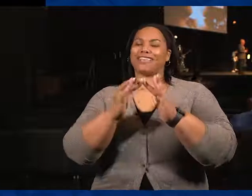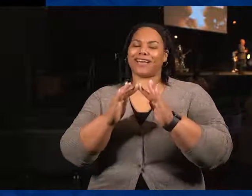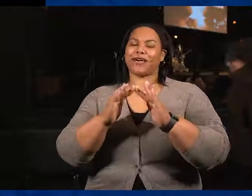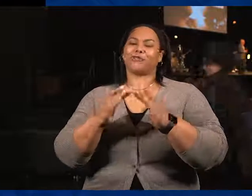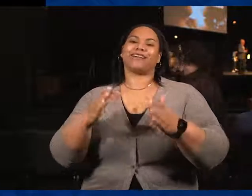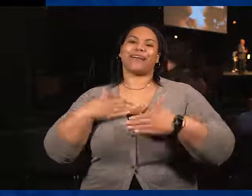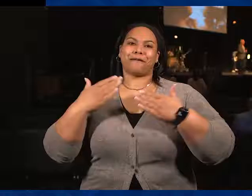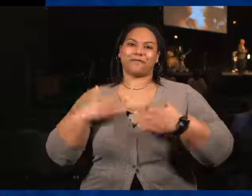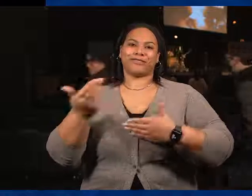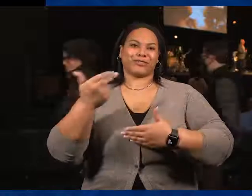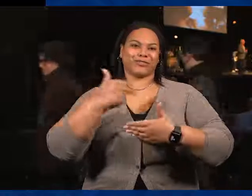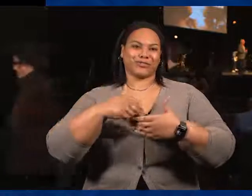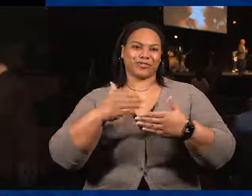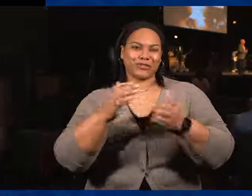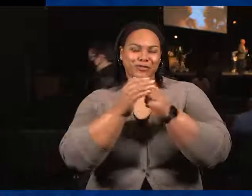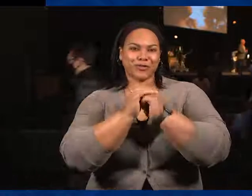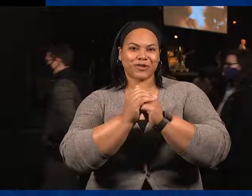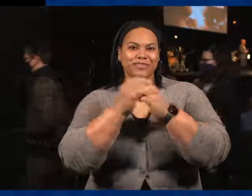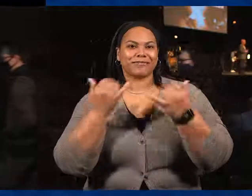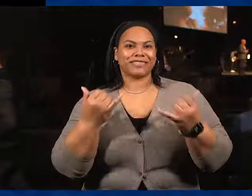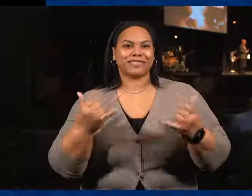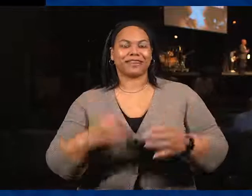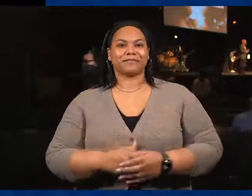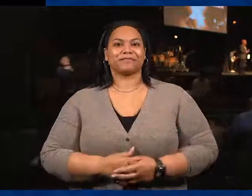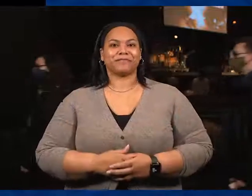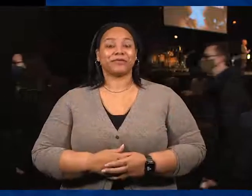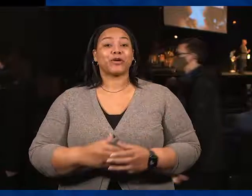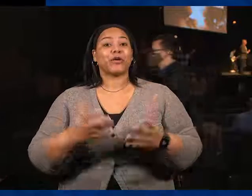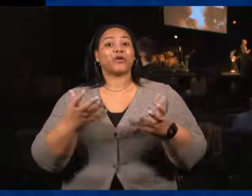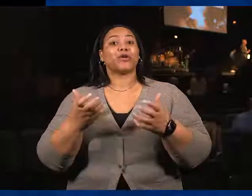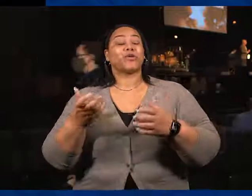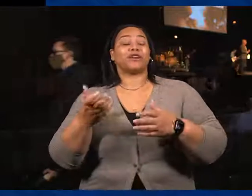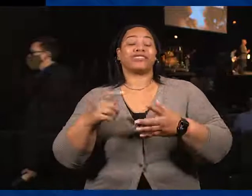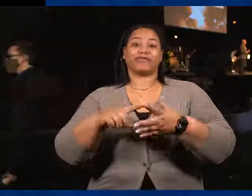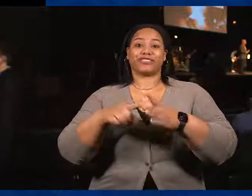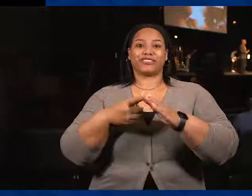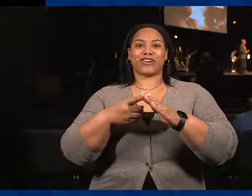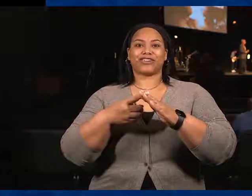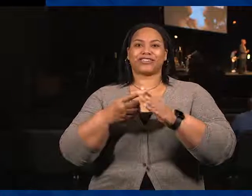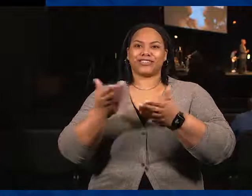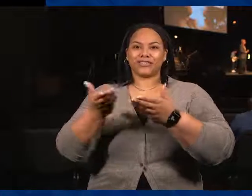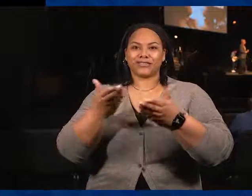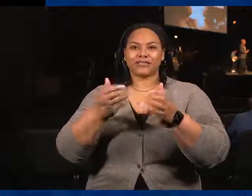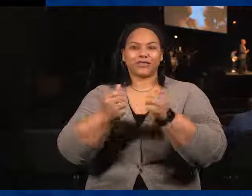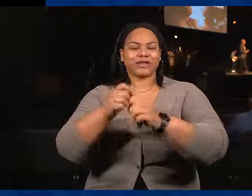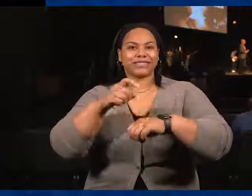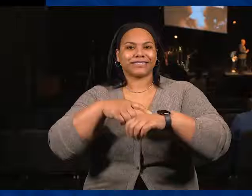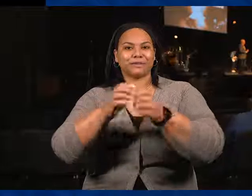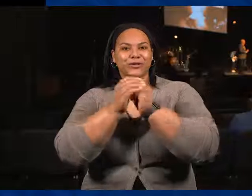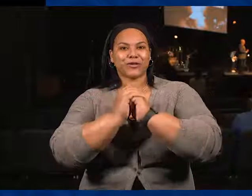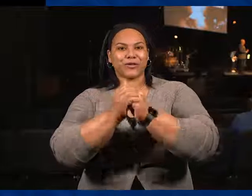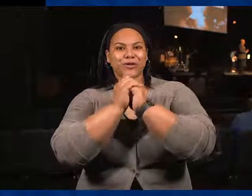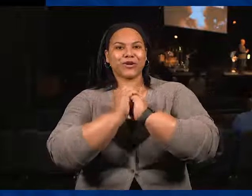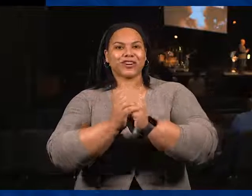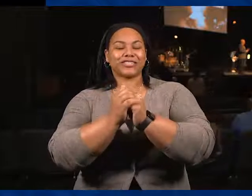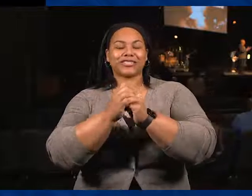to come and worship with us today. We'd like to start our services with a time to offer worship to God, and today we've